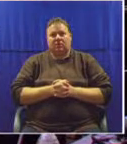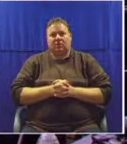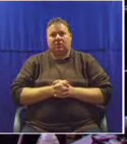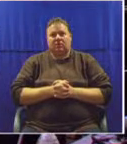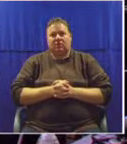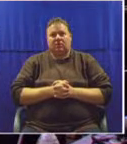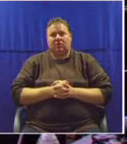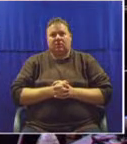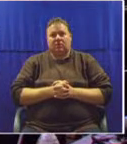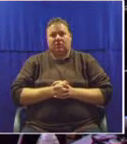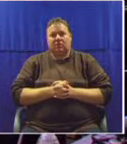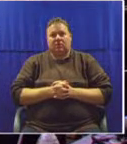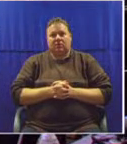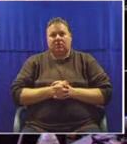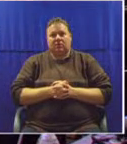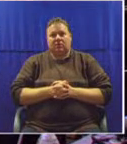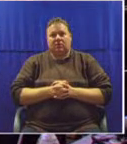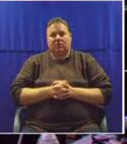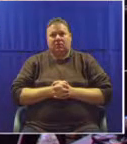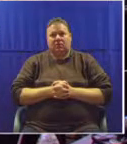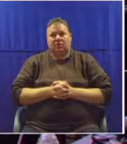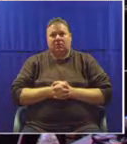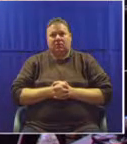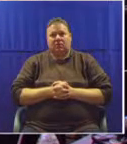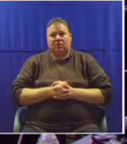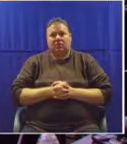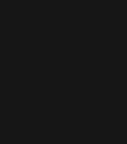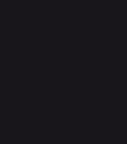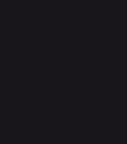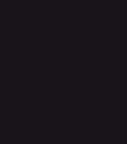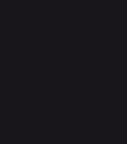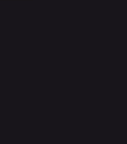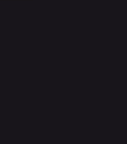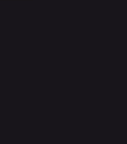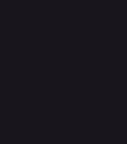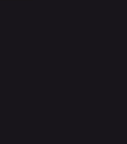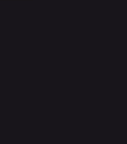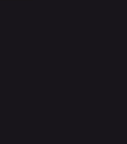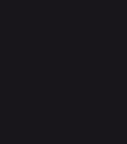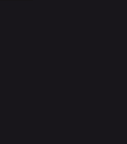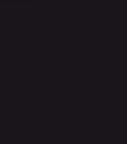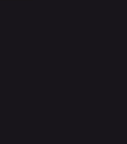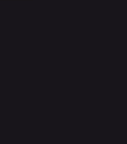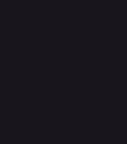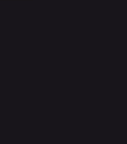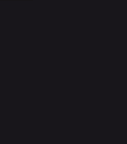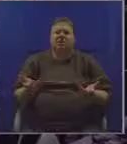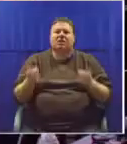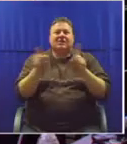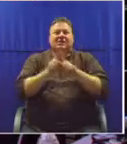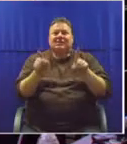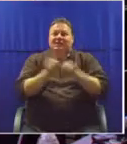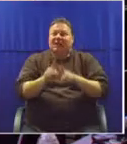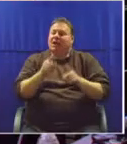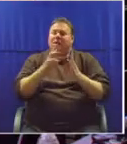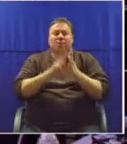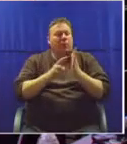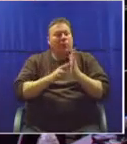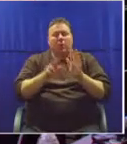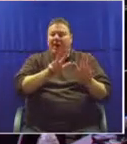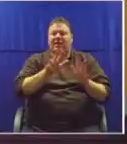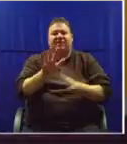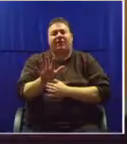Mkalipi. To disturb her, Honorable to say that. Mkalipi. But I'm still speaking in to her. In terms of the same Rule